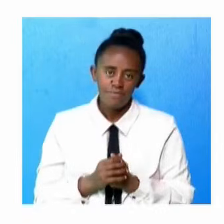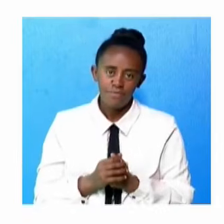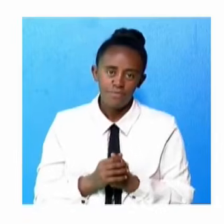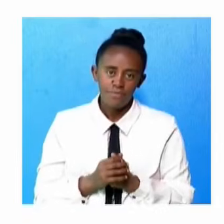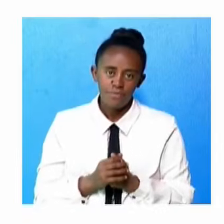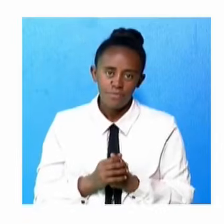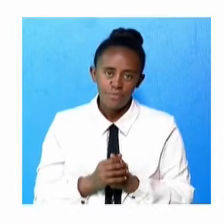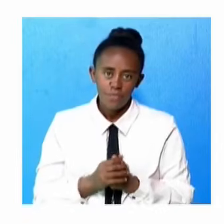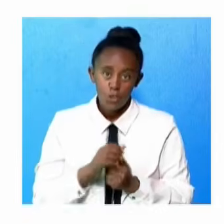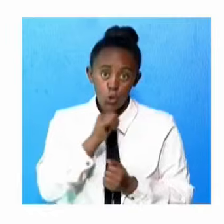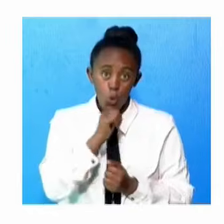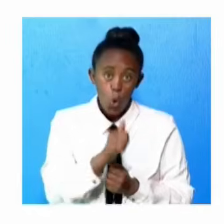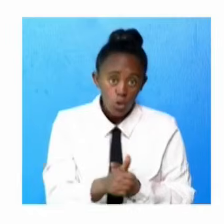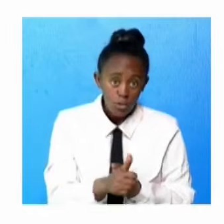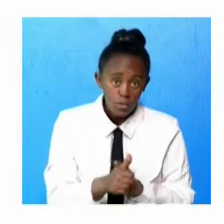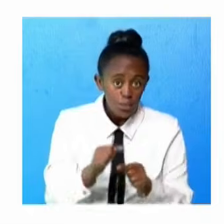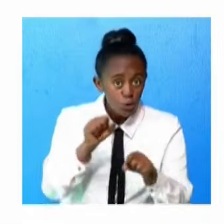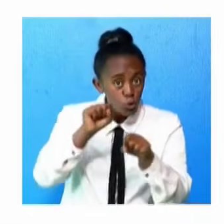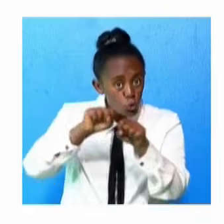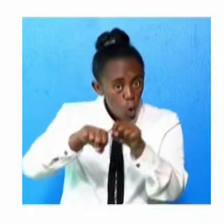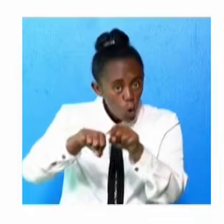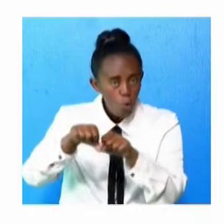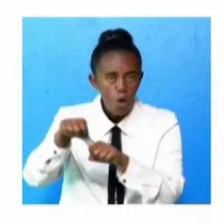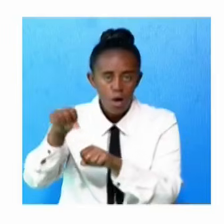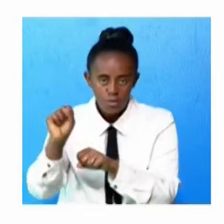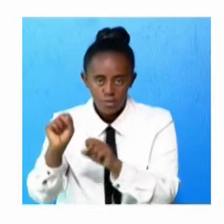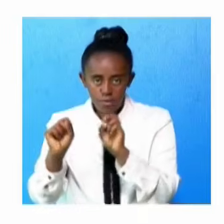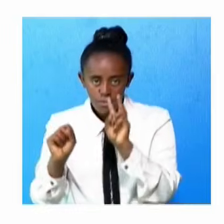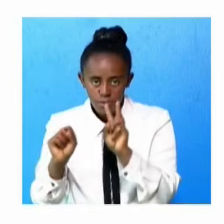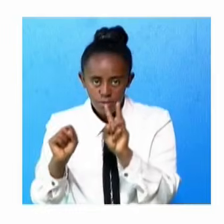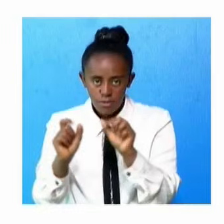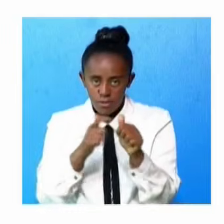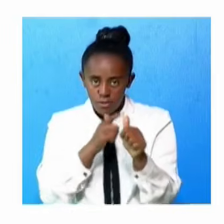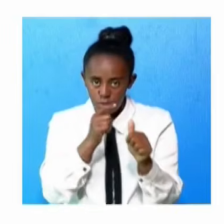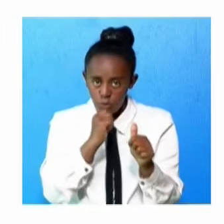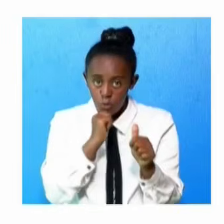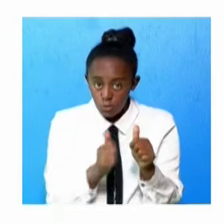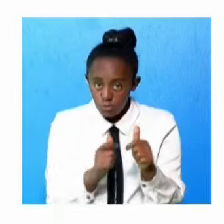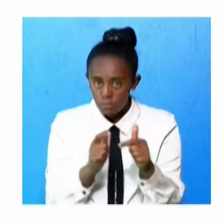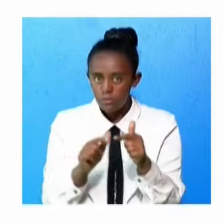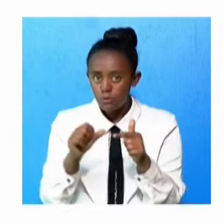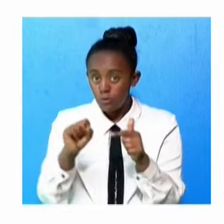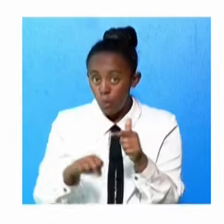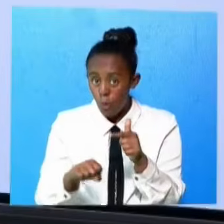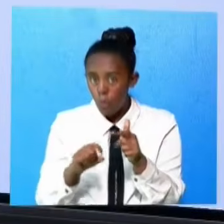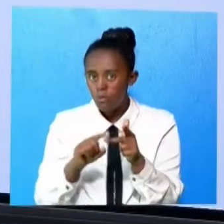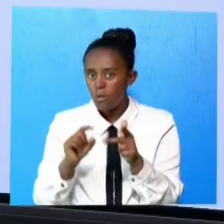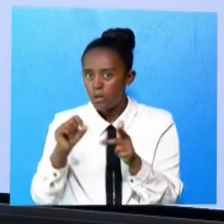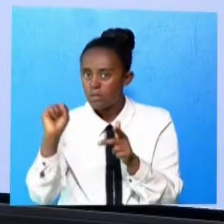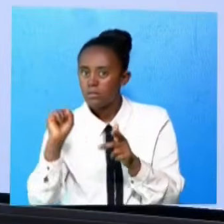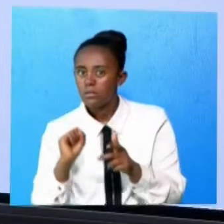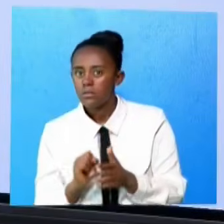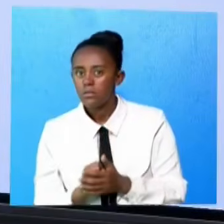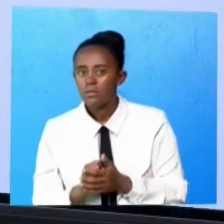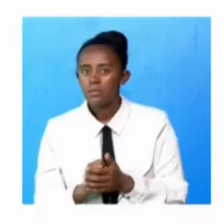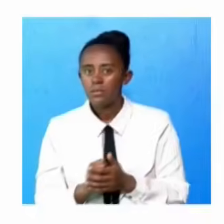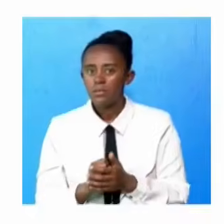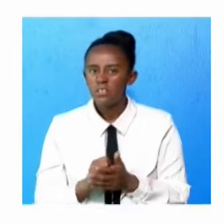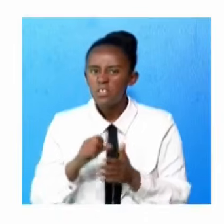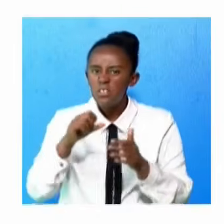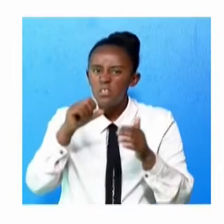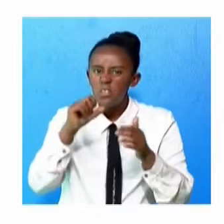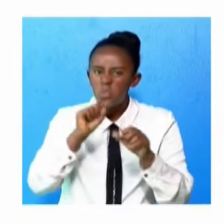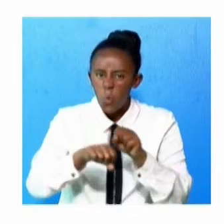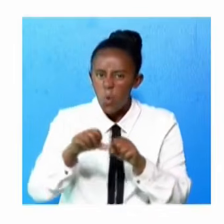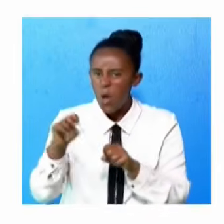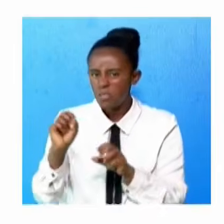Not so as. In the case of not so as, don't say so as structure. We don't have such kind of